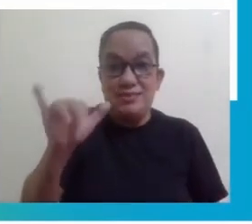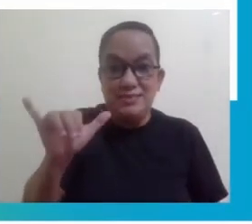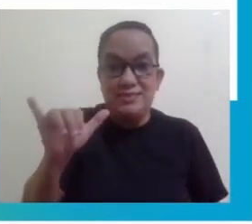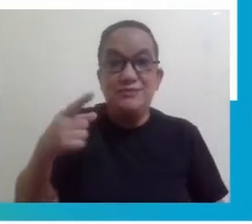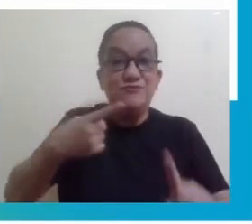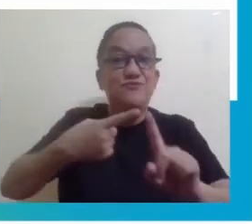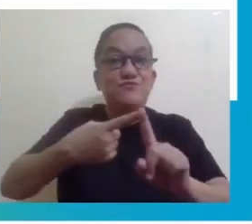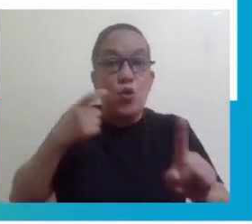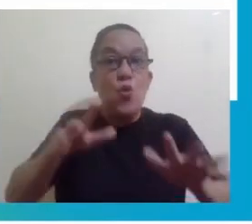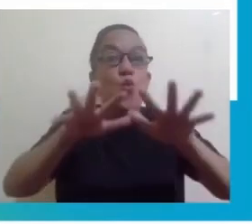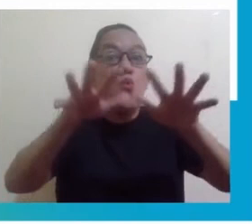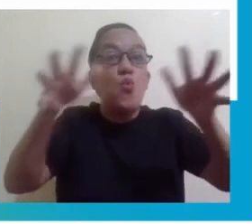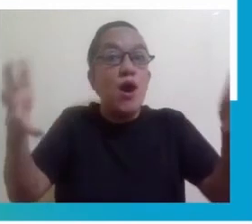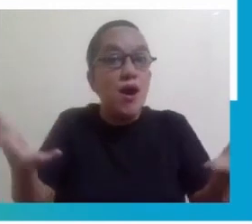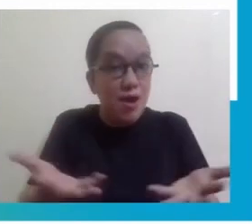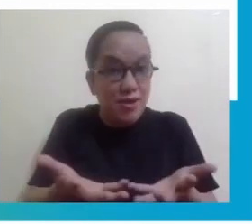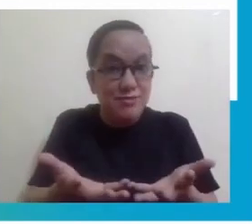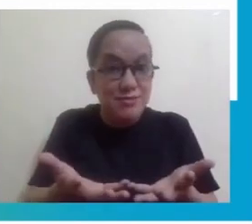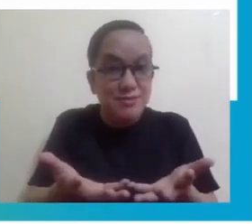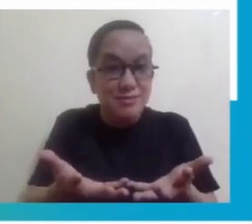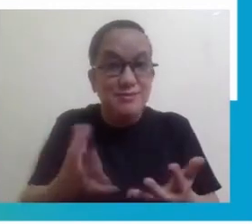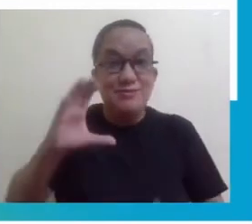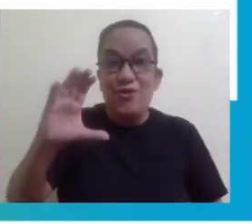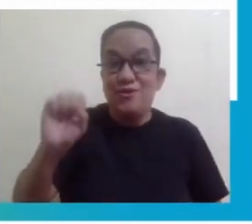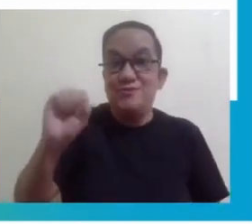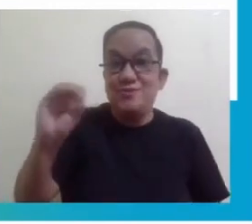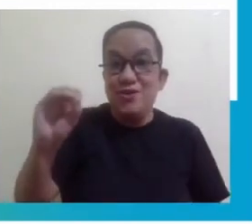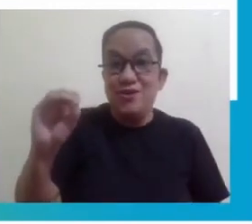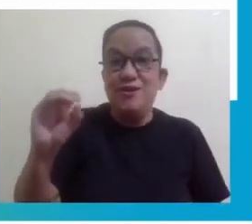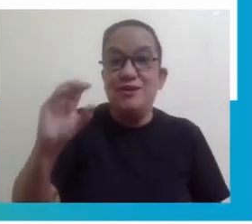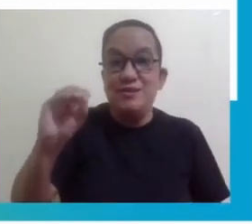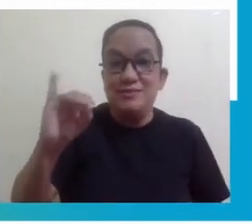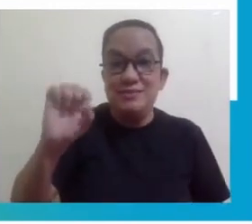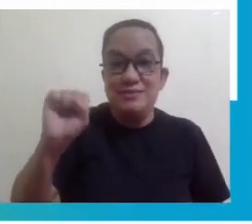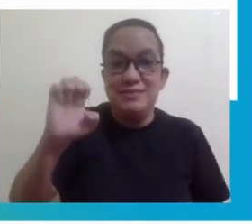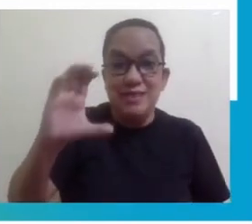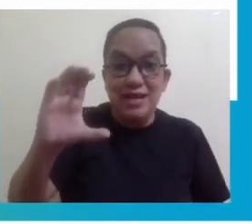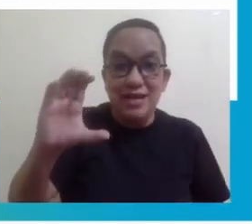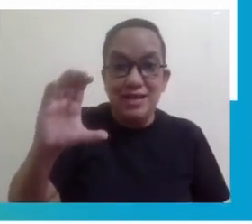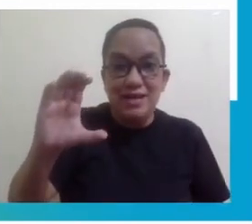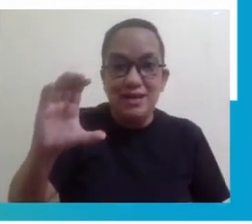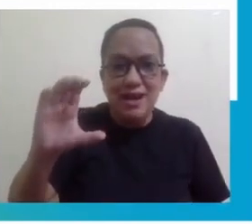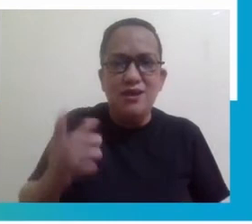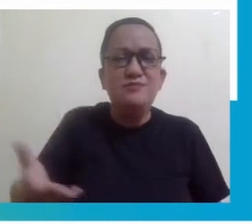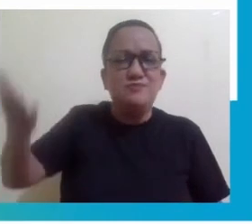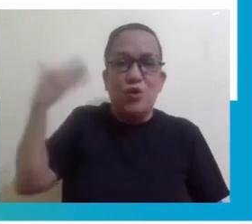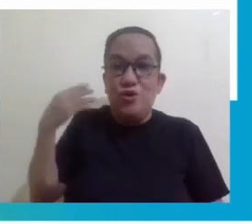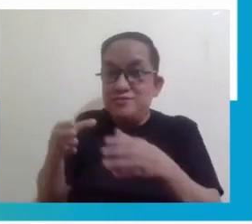civil society organization ISEC, the world's largest youth-led organization, but we've had